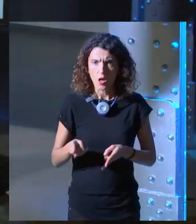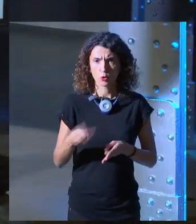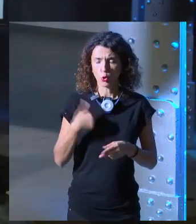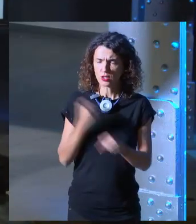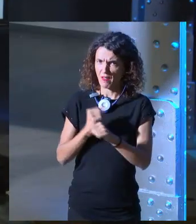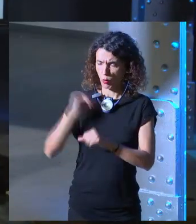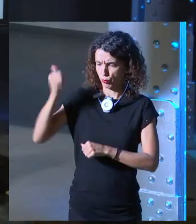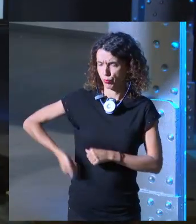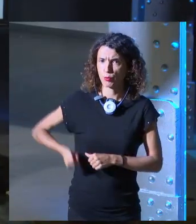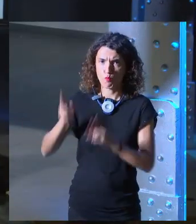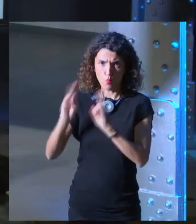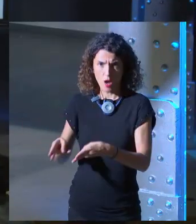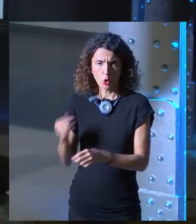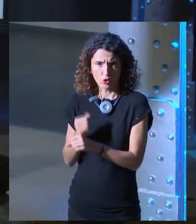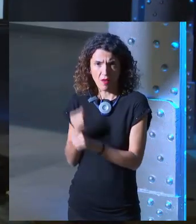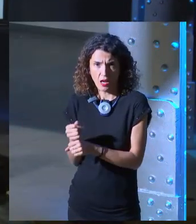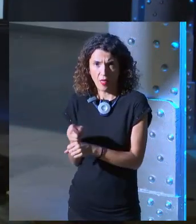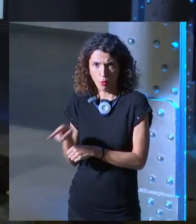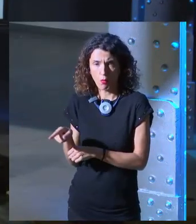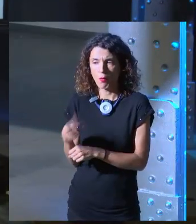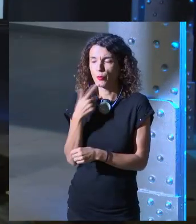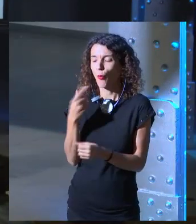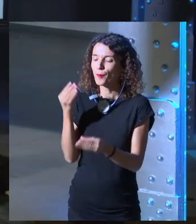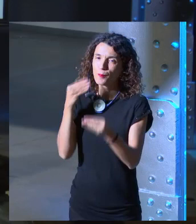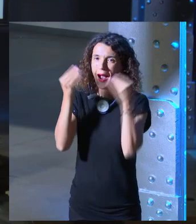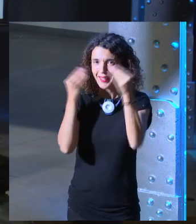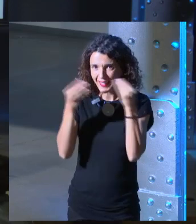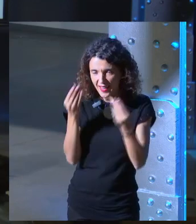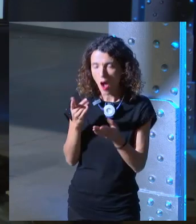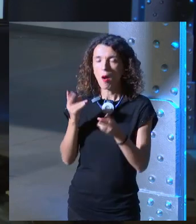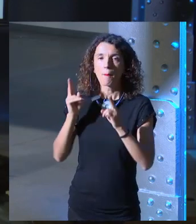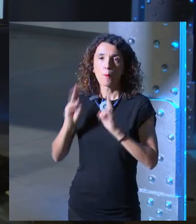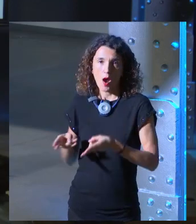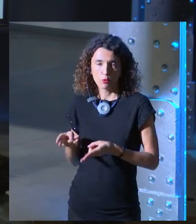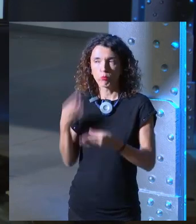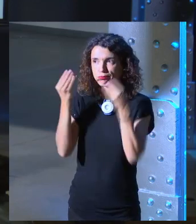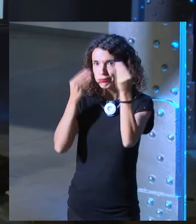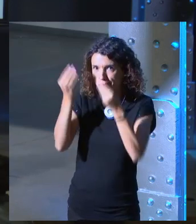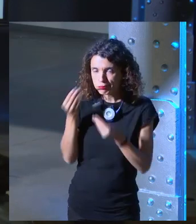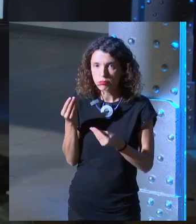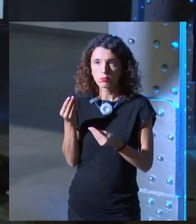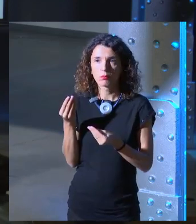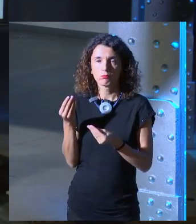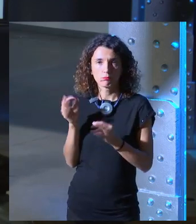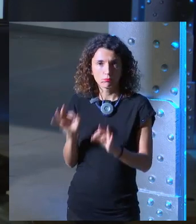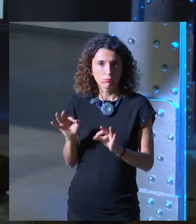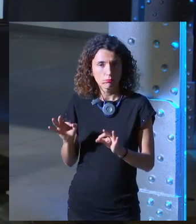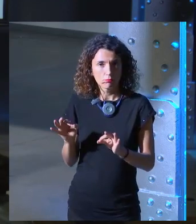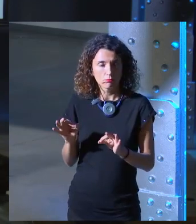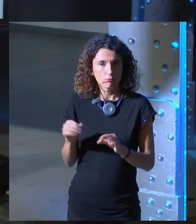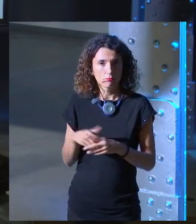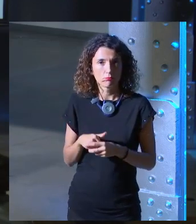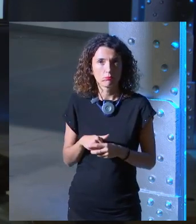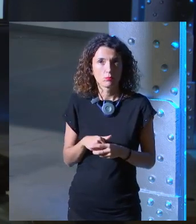work putting the makeup on the corpses, you know, because I don't like a lot of noise. So